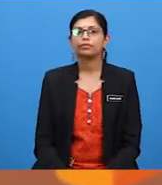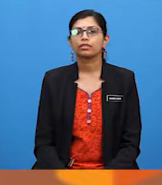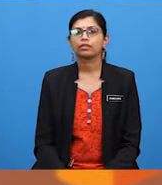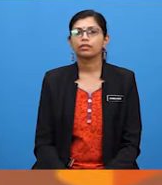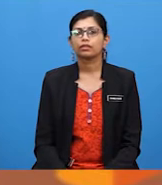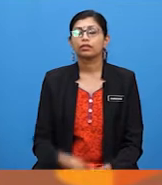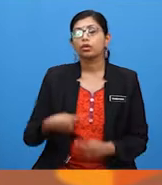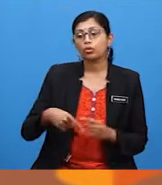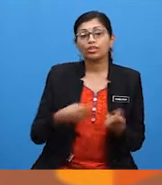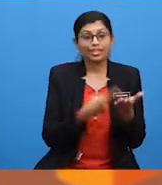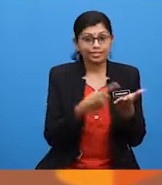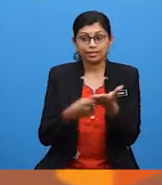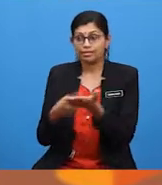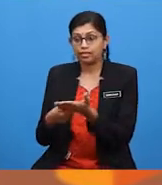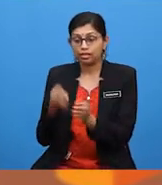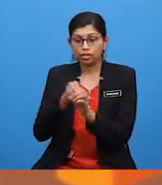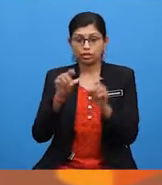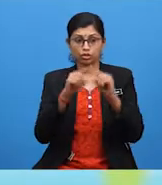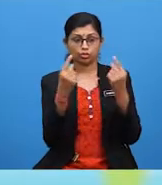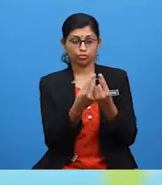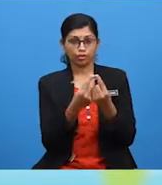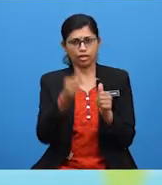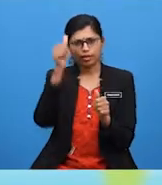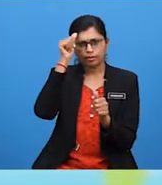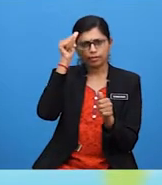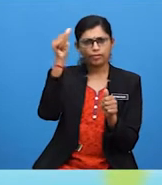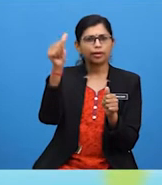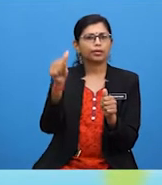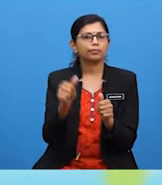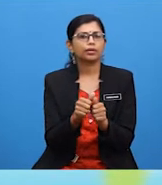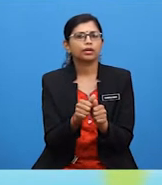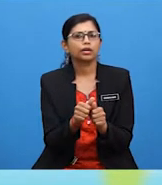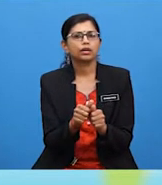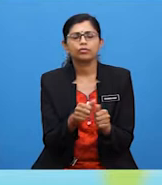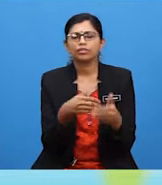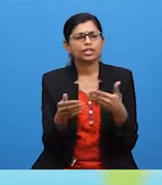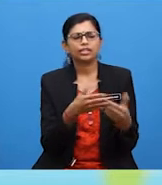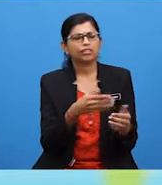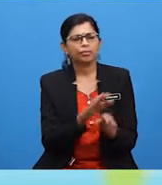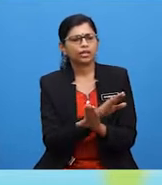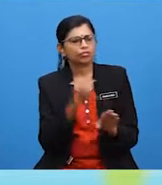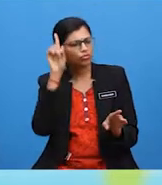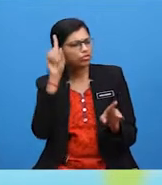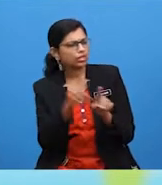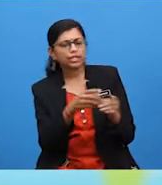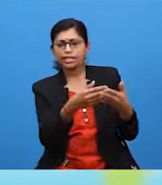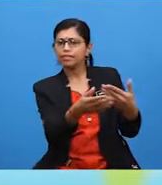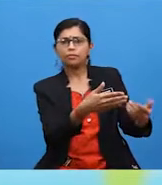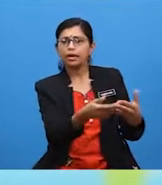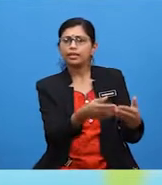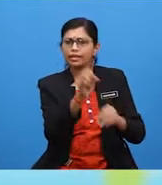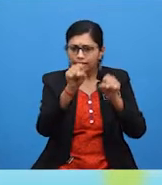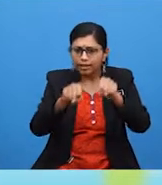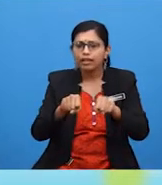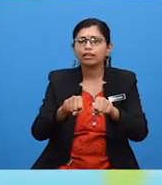When discussing with your partner, remember, it is okay to disagree and